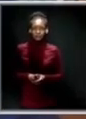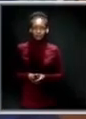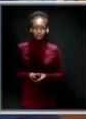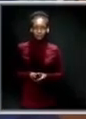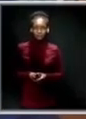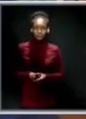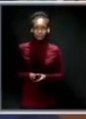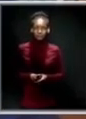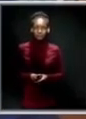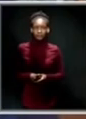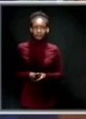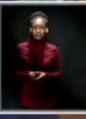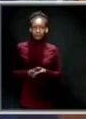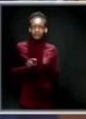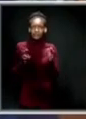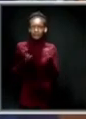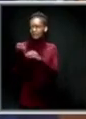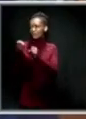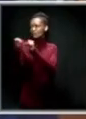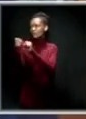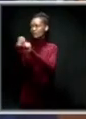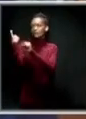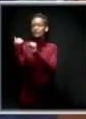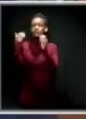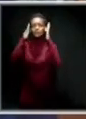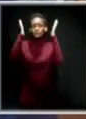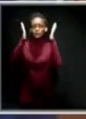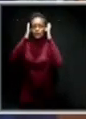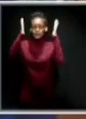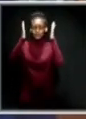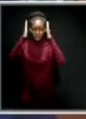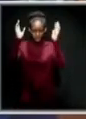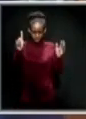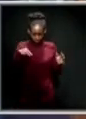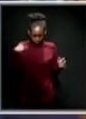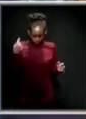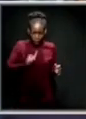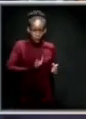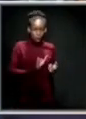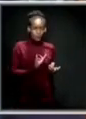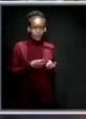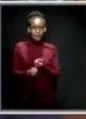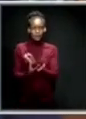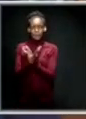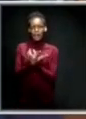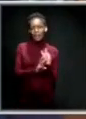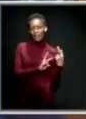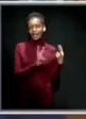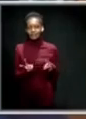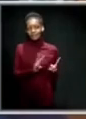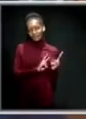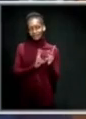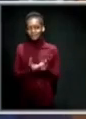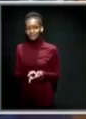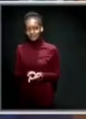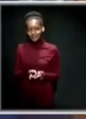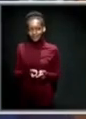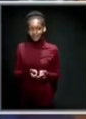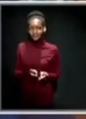In Swaziland a few years ago, we used to spend a lot of time in the Mpumalanga province. So like